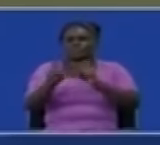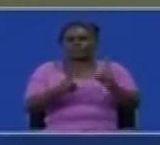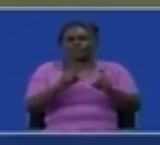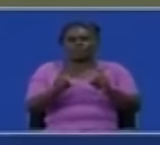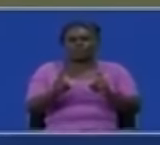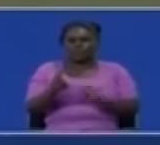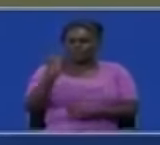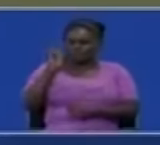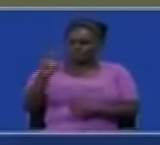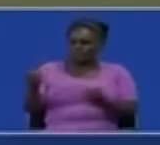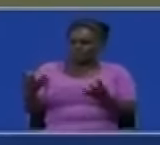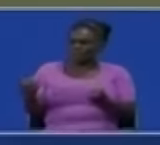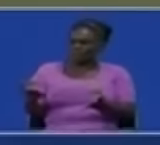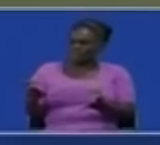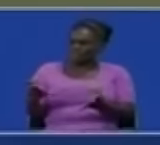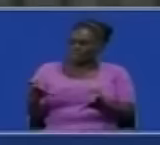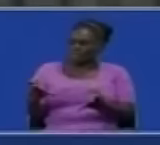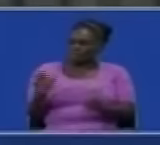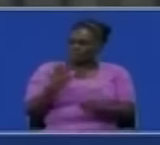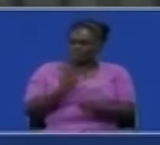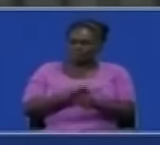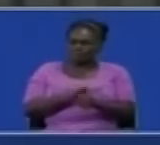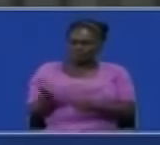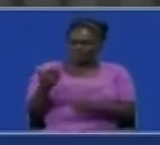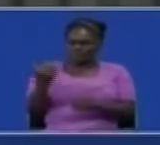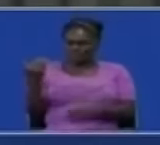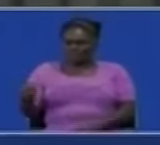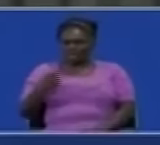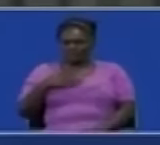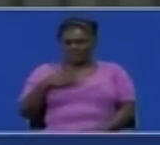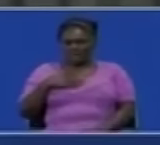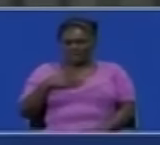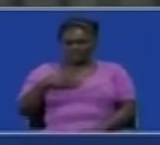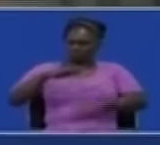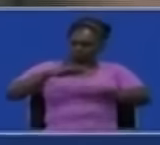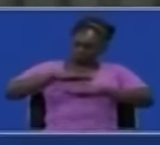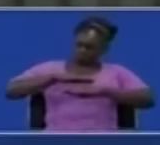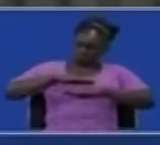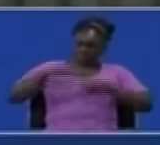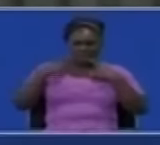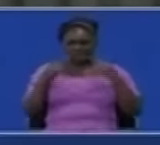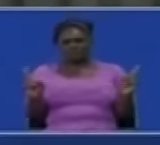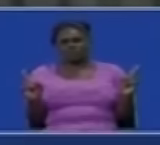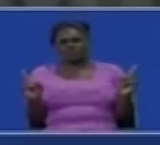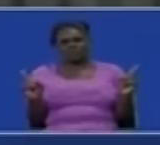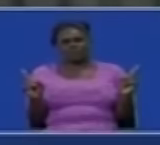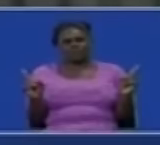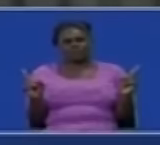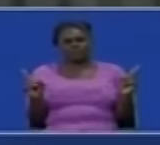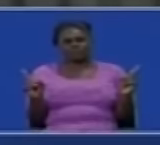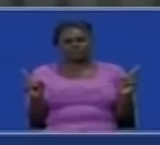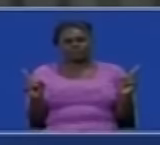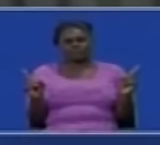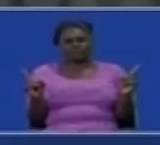ni watu wengi kurudia sasa hiyo ni kazi nyingine. Hata mtoto wangu alitika na hiyo vile ilikuwa. Na mtoto wako alikuwa